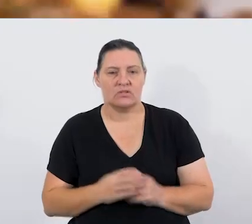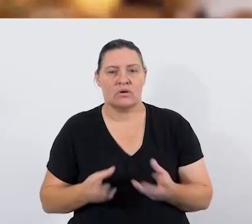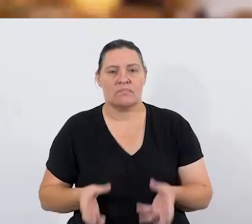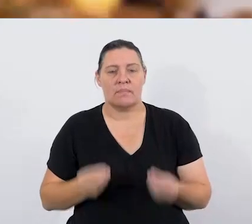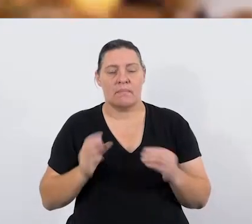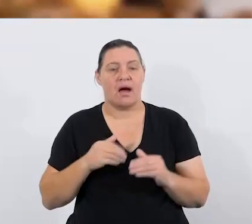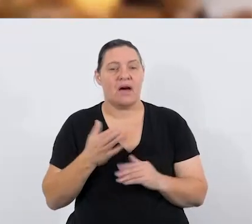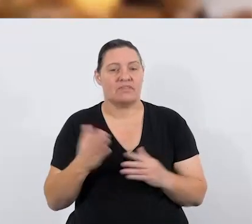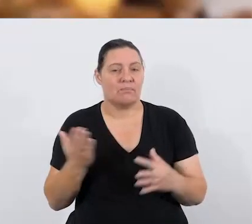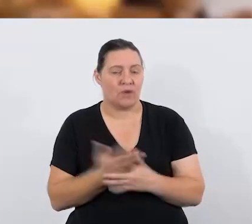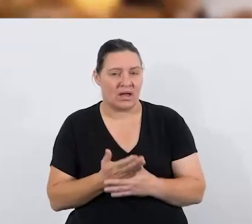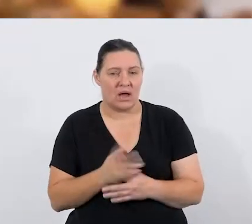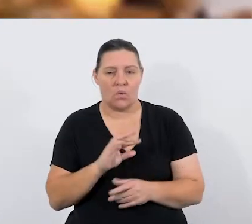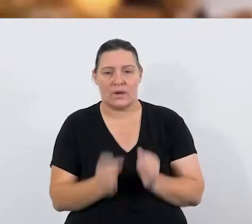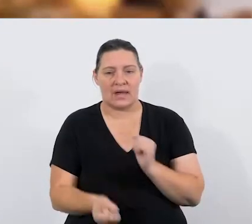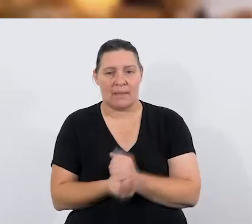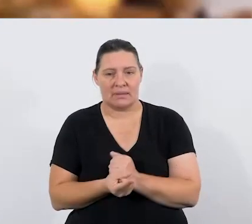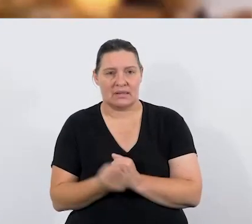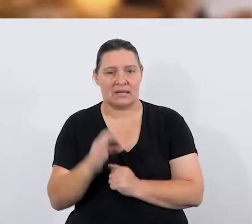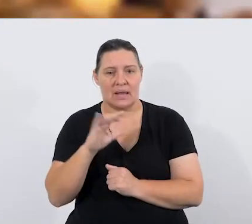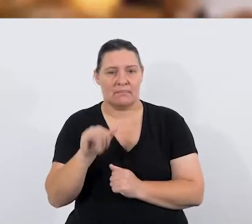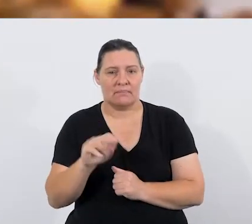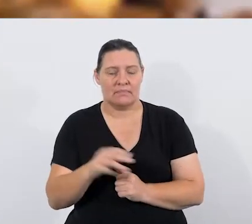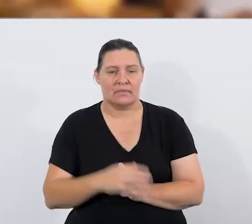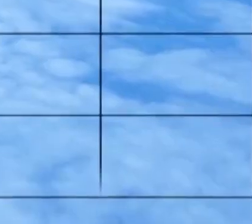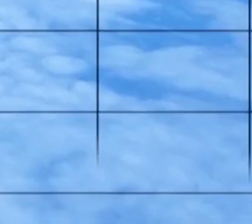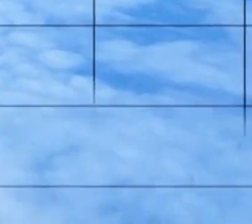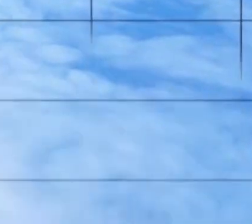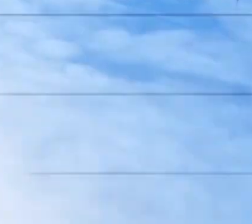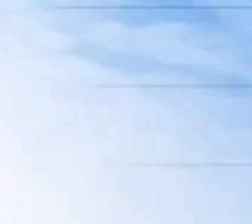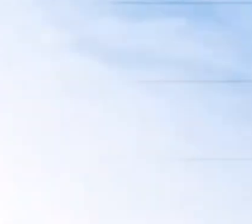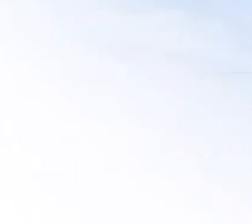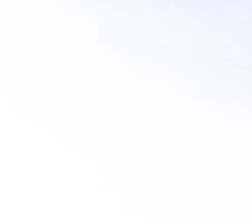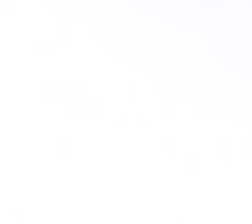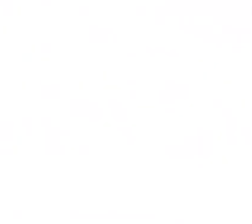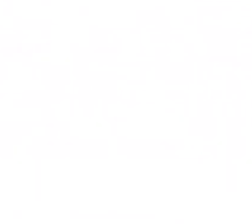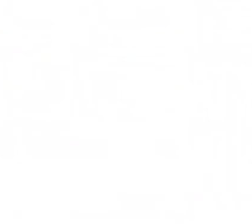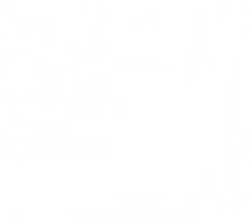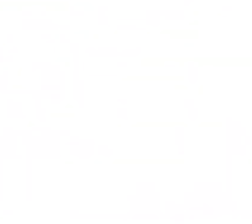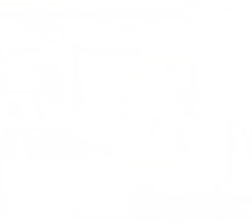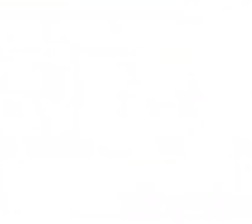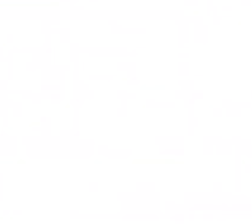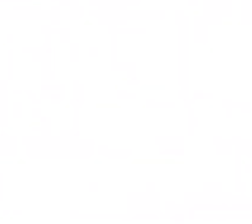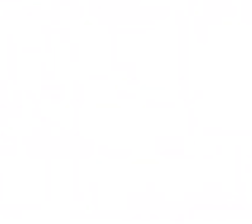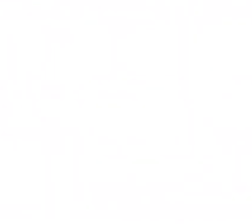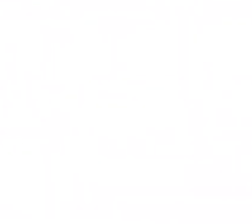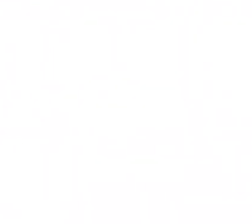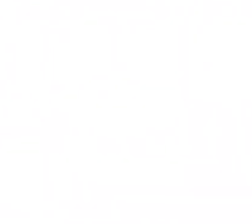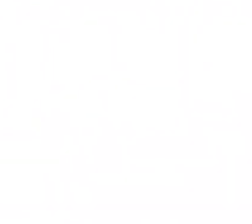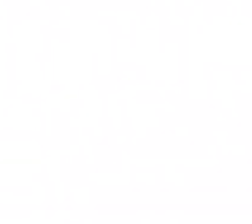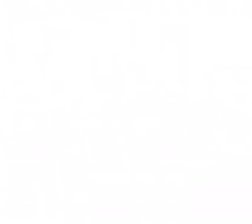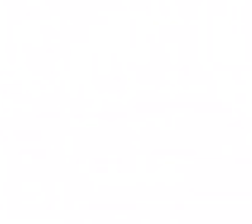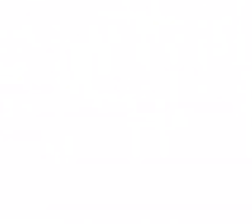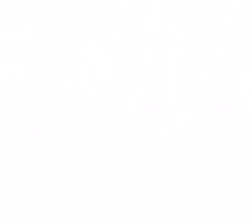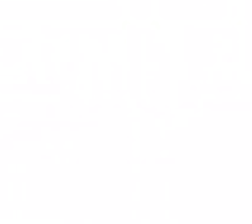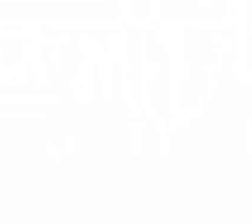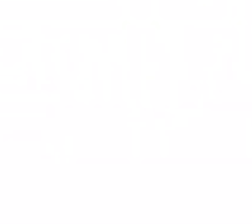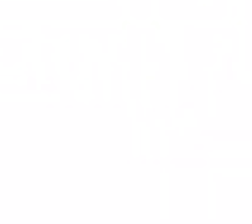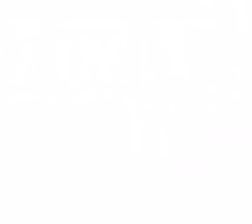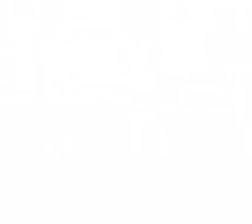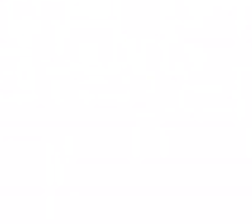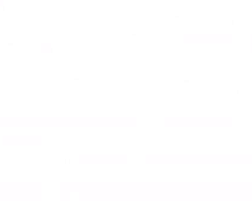where absorption takes place. And then the last part is when the food is passed out during the process of egestion through